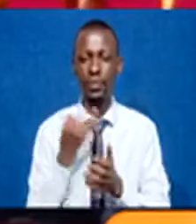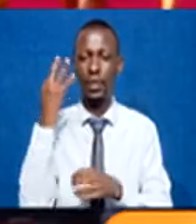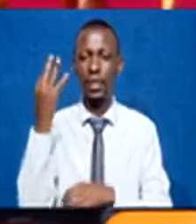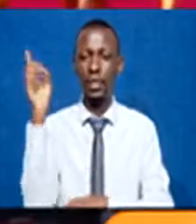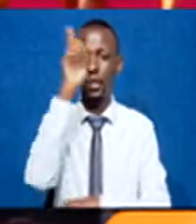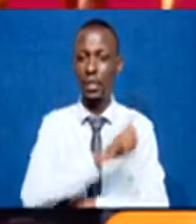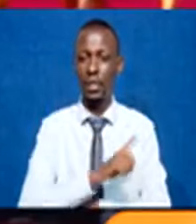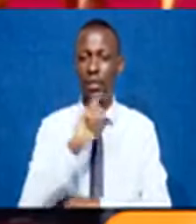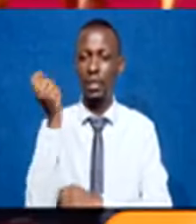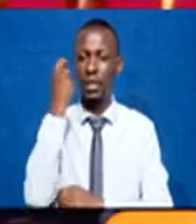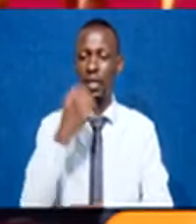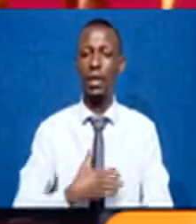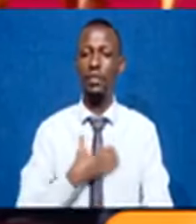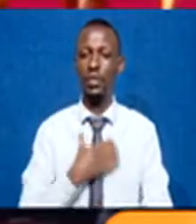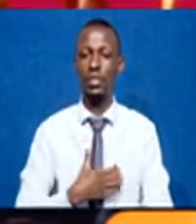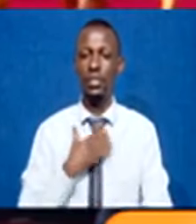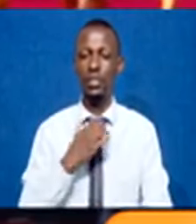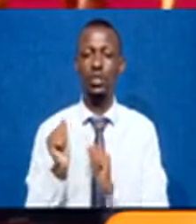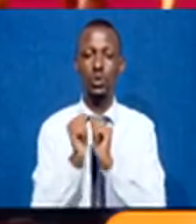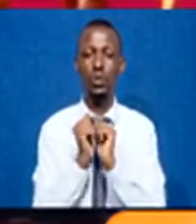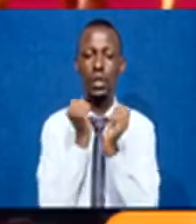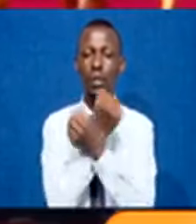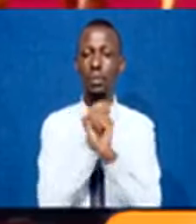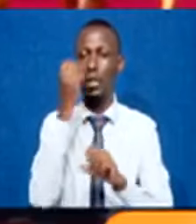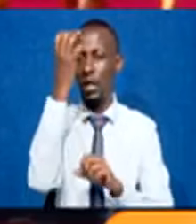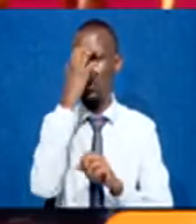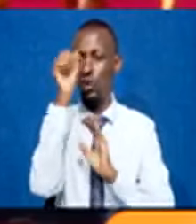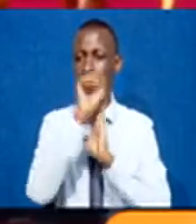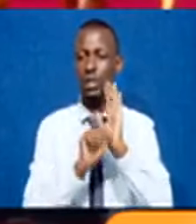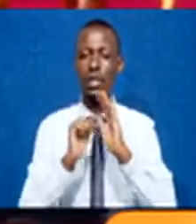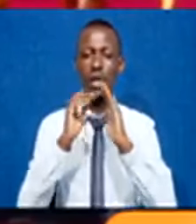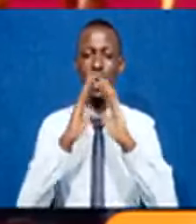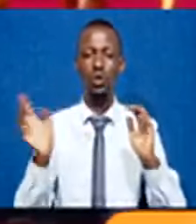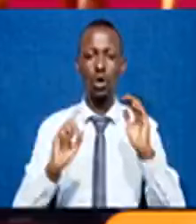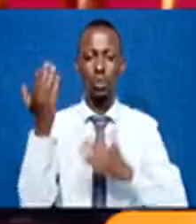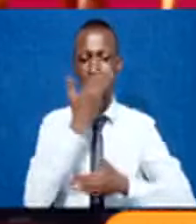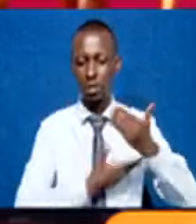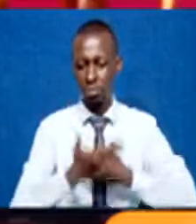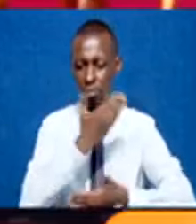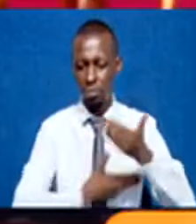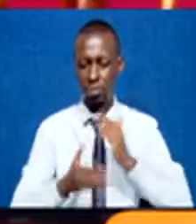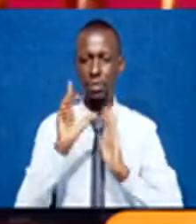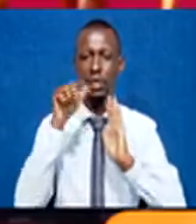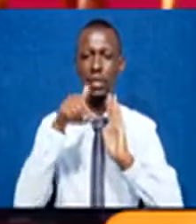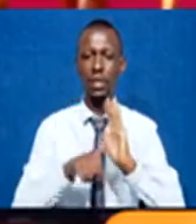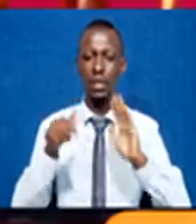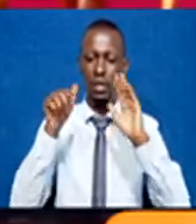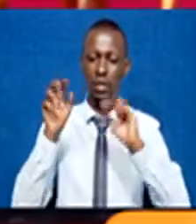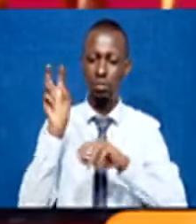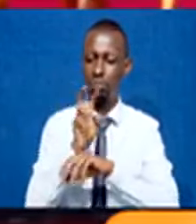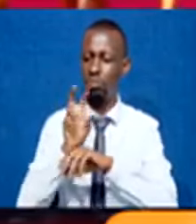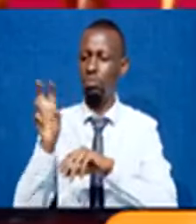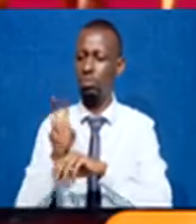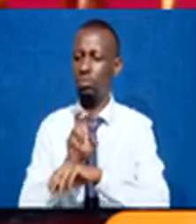visit to Kenya, held bilateral talks with President Ruto at State House Nairobi before inspecting the Ketrako converter